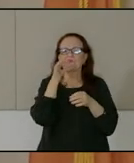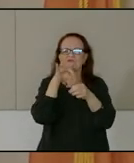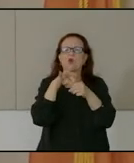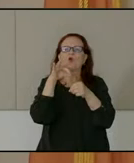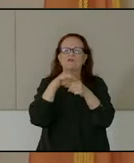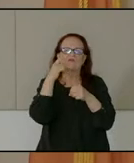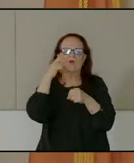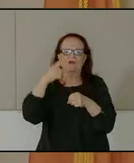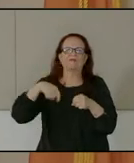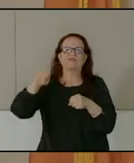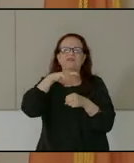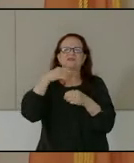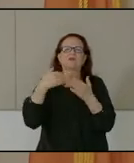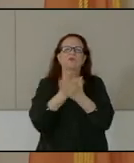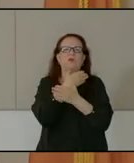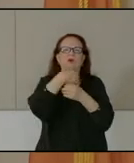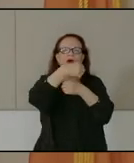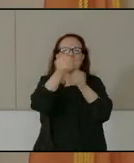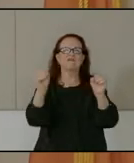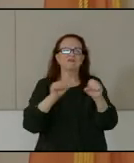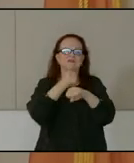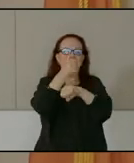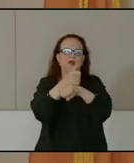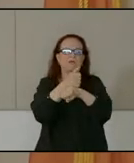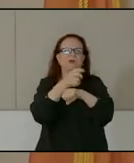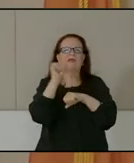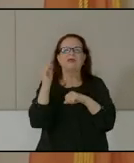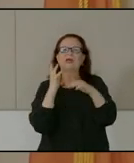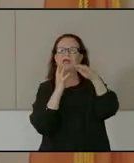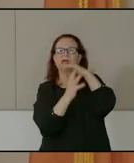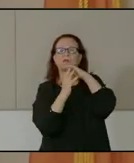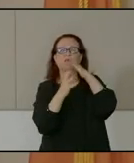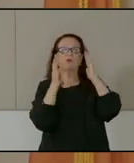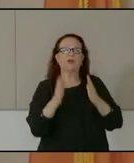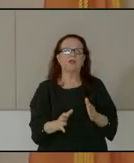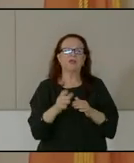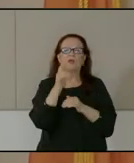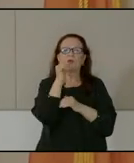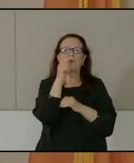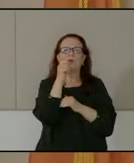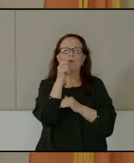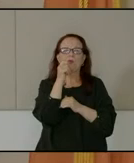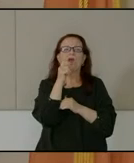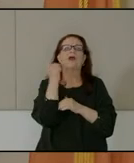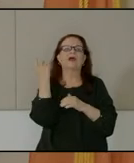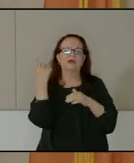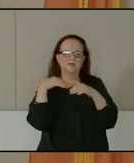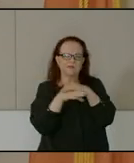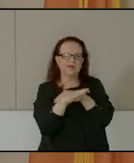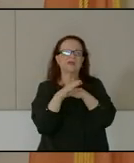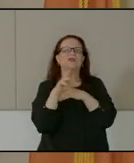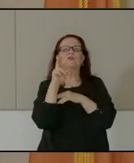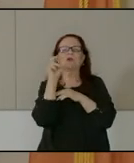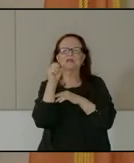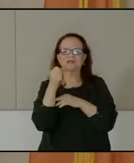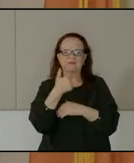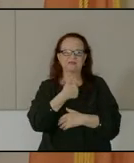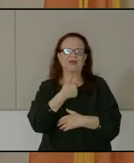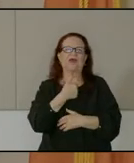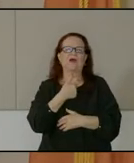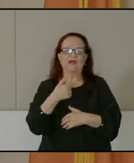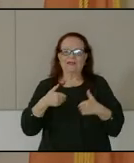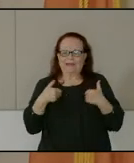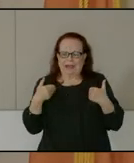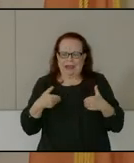unanimously. As an immigrant who came to the United States at a very young age, as my parents